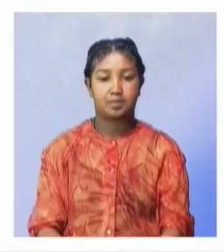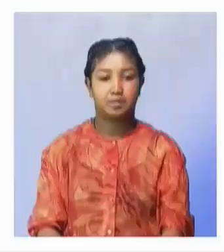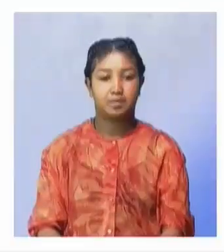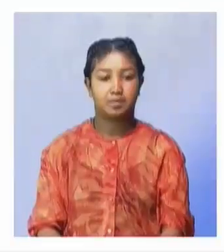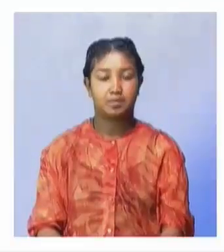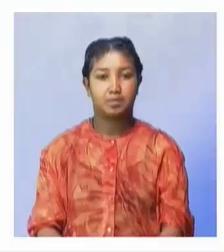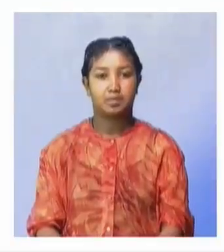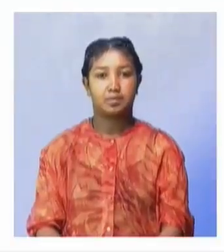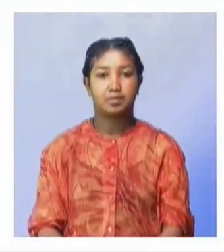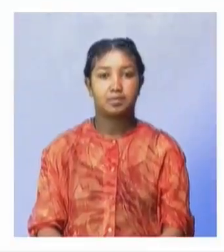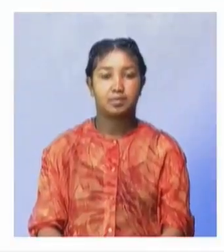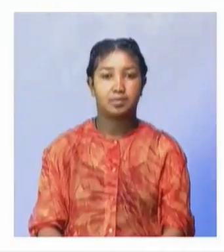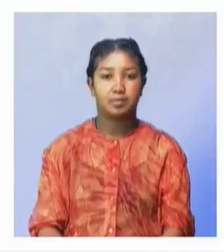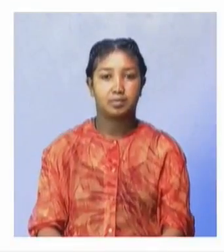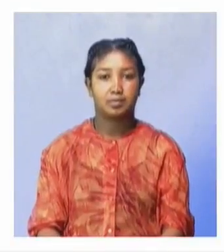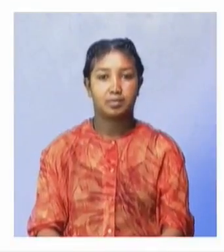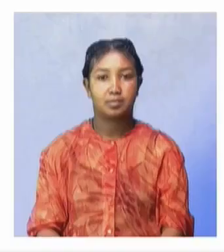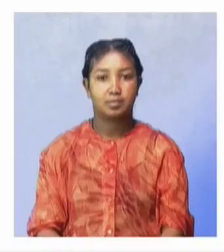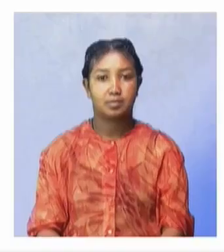They